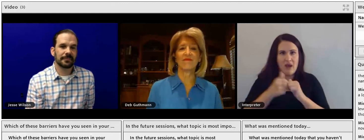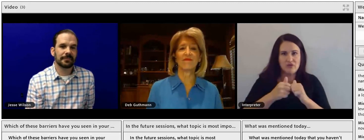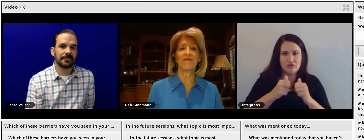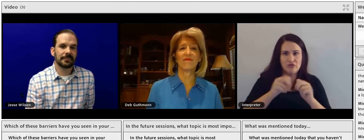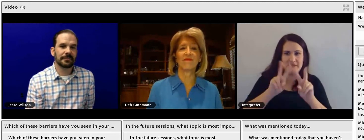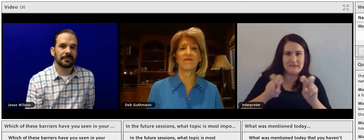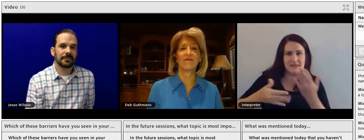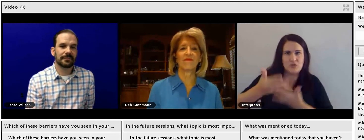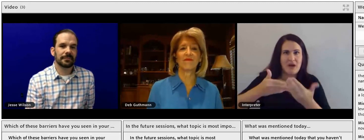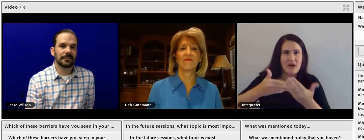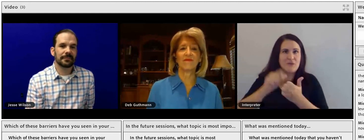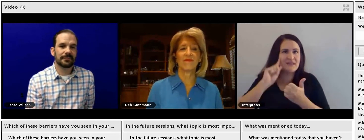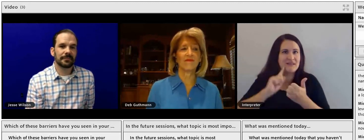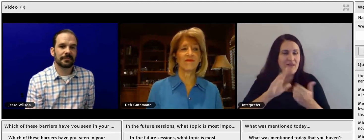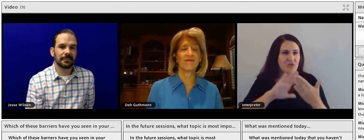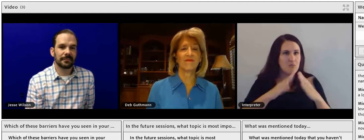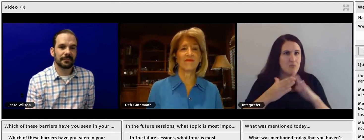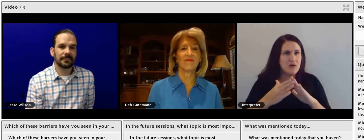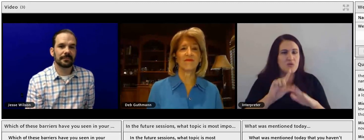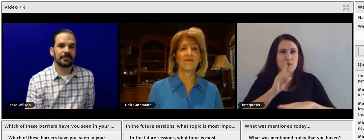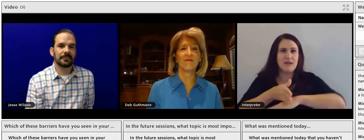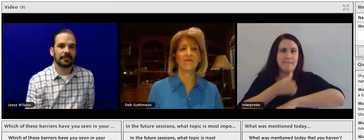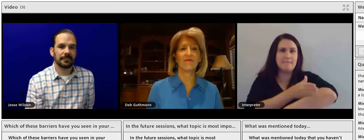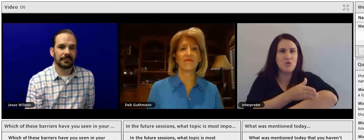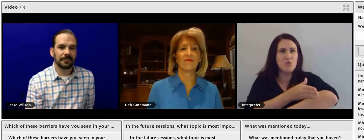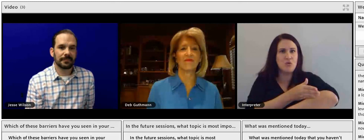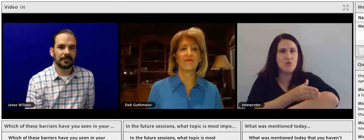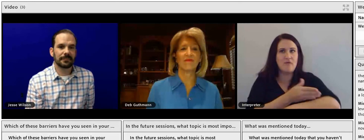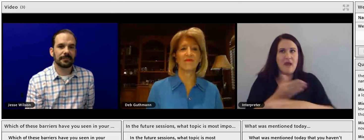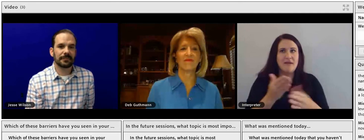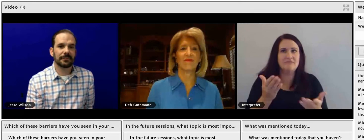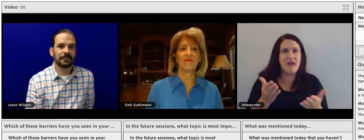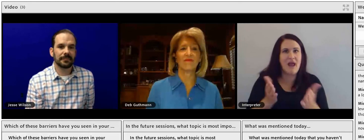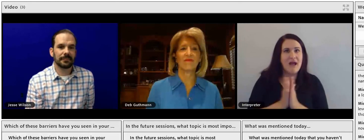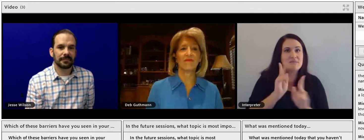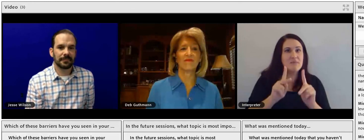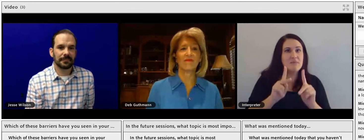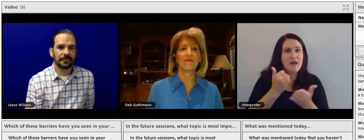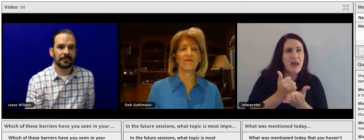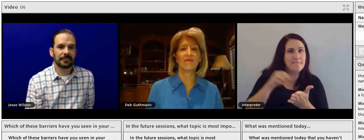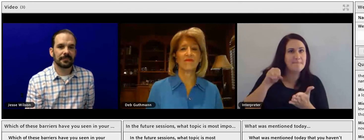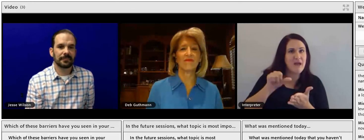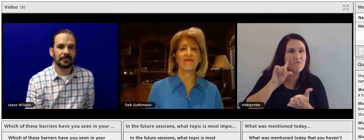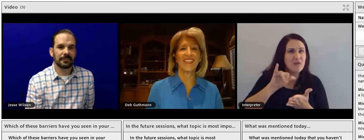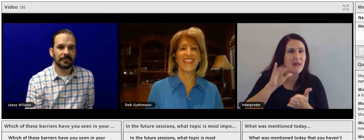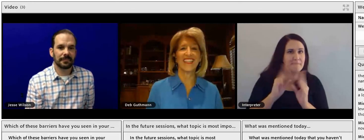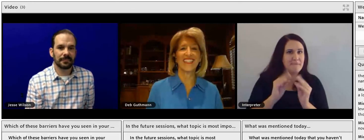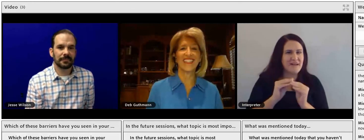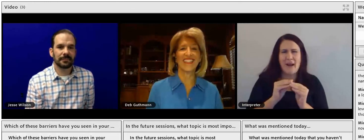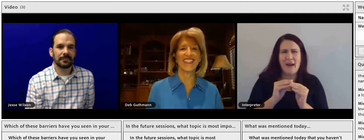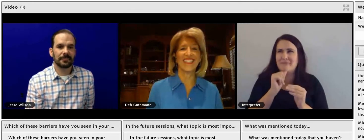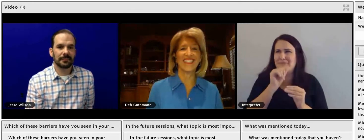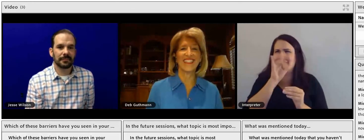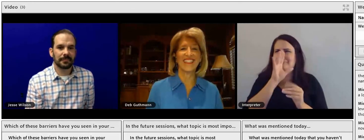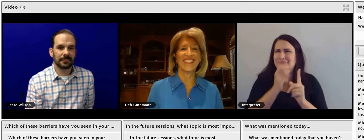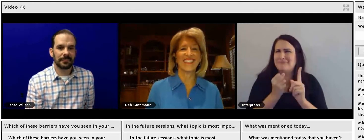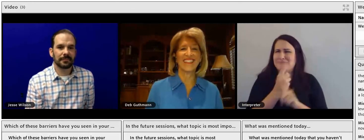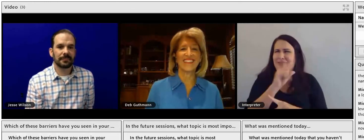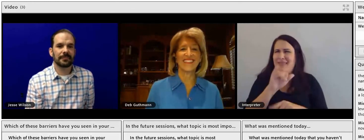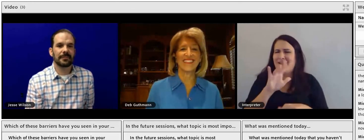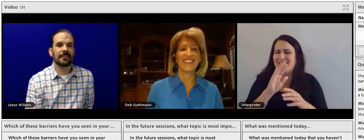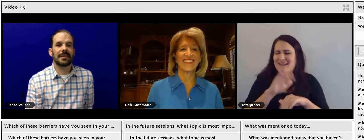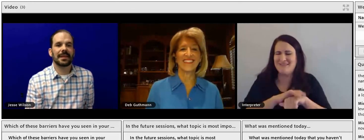with the deaf community and to recruit people to pay for meetings not saying it well in English, but we're looking at